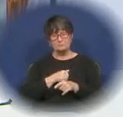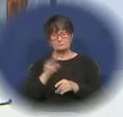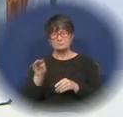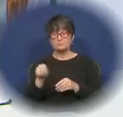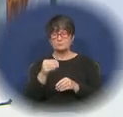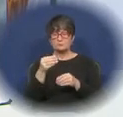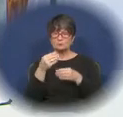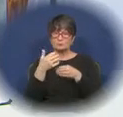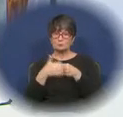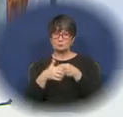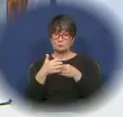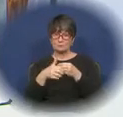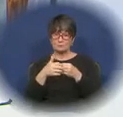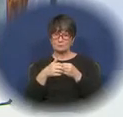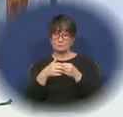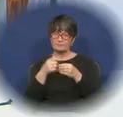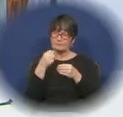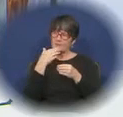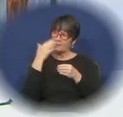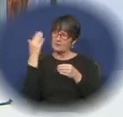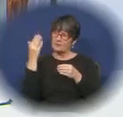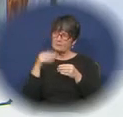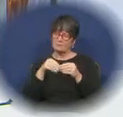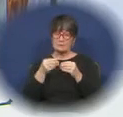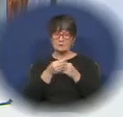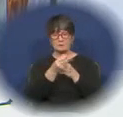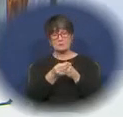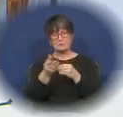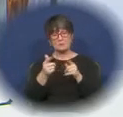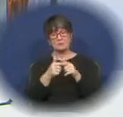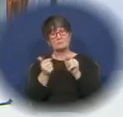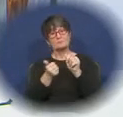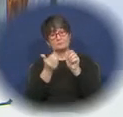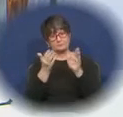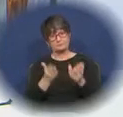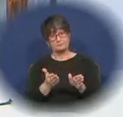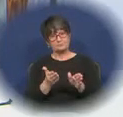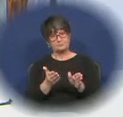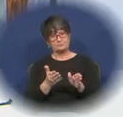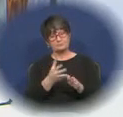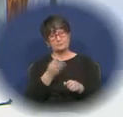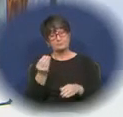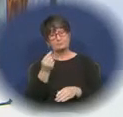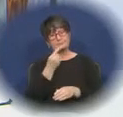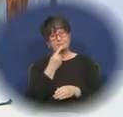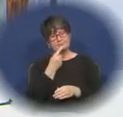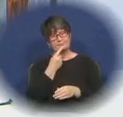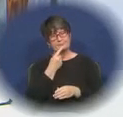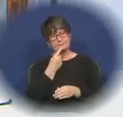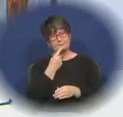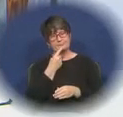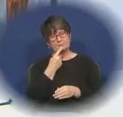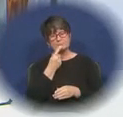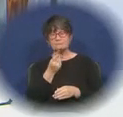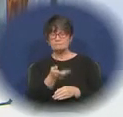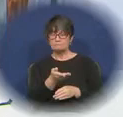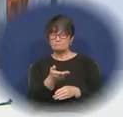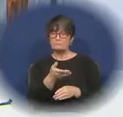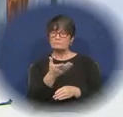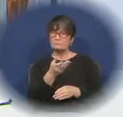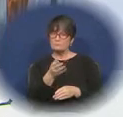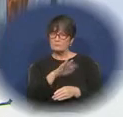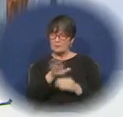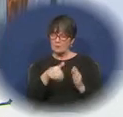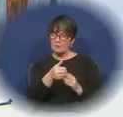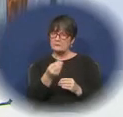bread and, giving thanks, broke it and gave it to his disciples, saying, Take this,